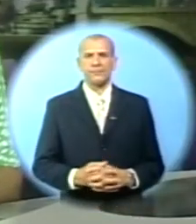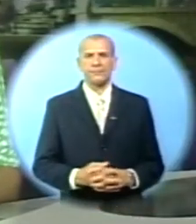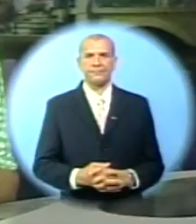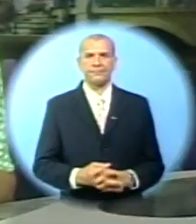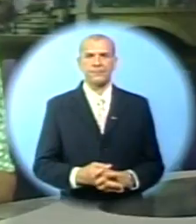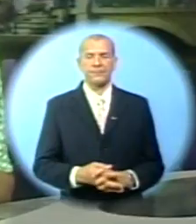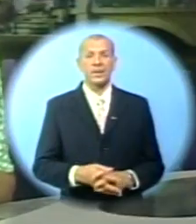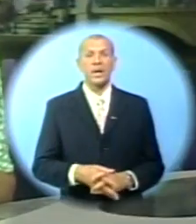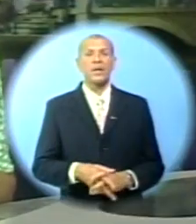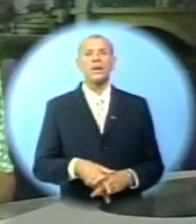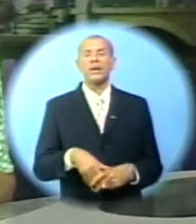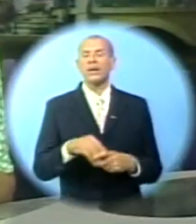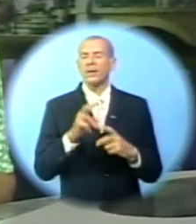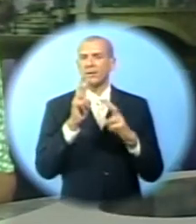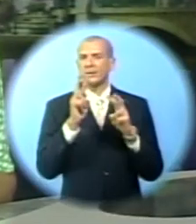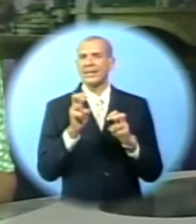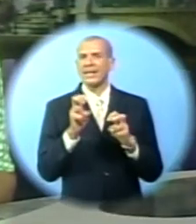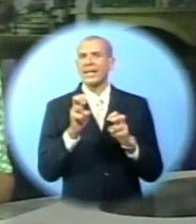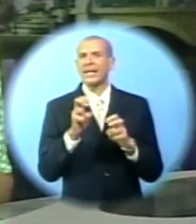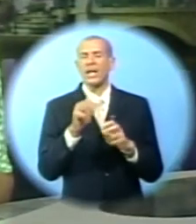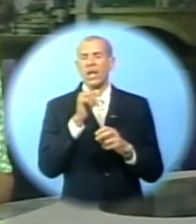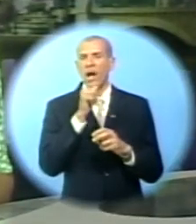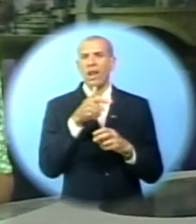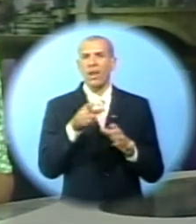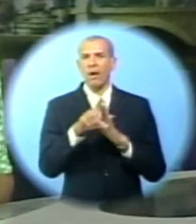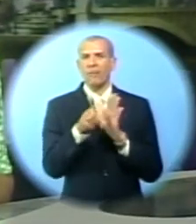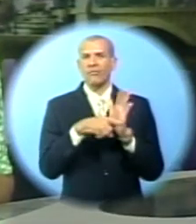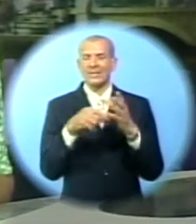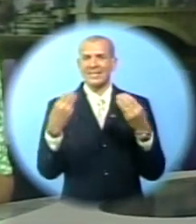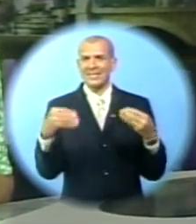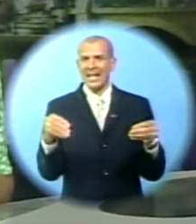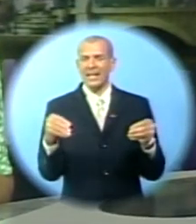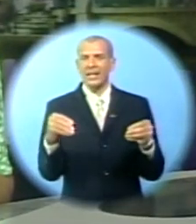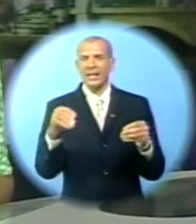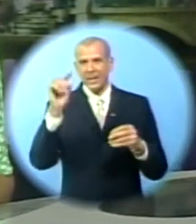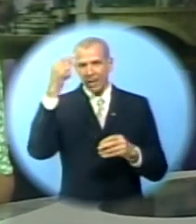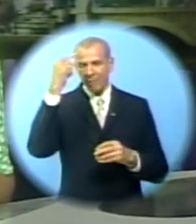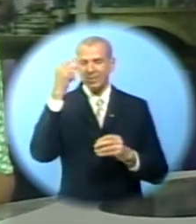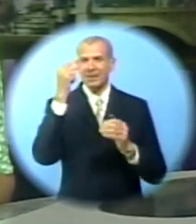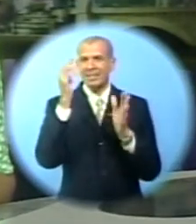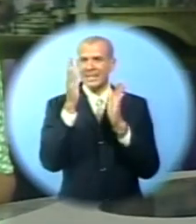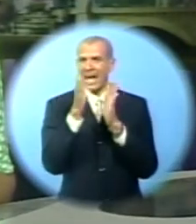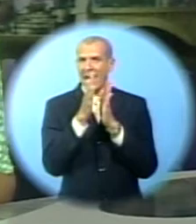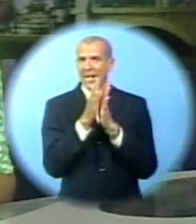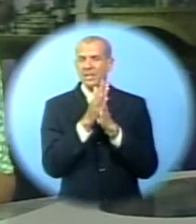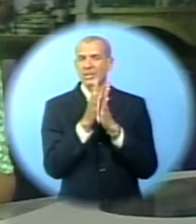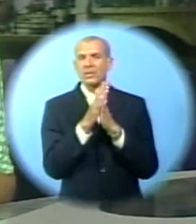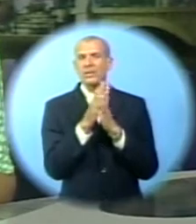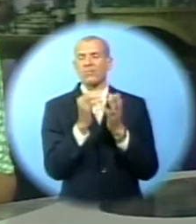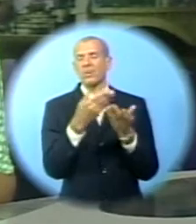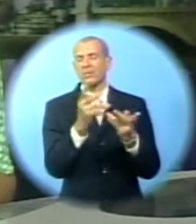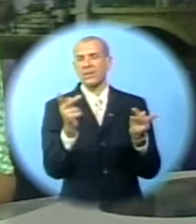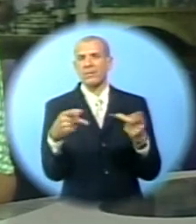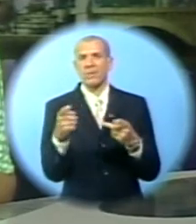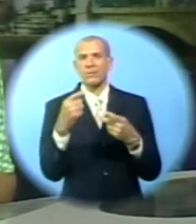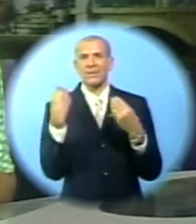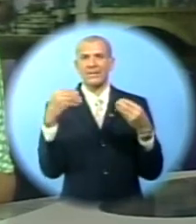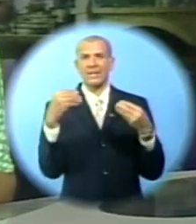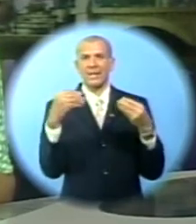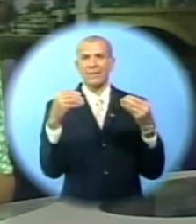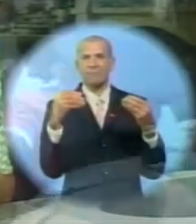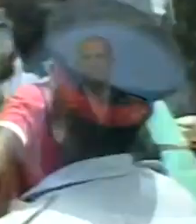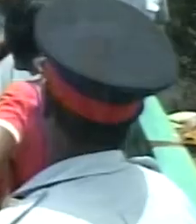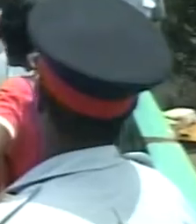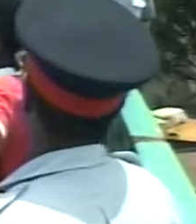In the wake of a crackdown on illegal vending in the city, there are calls for government to create an enabling environment for vendors.